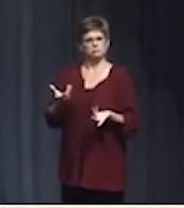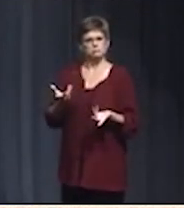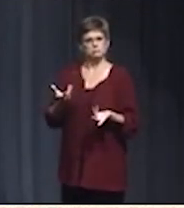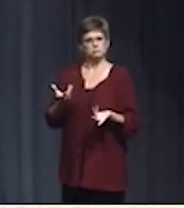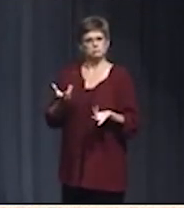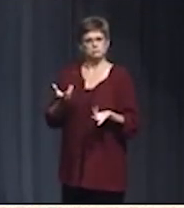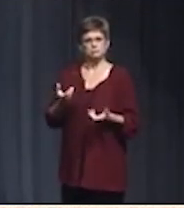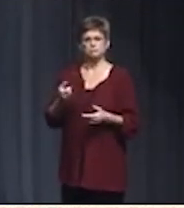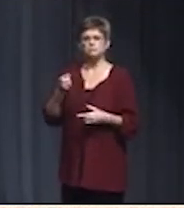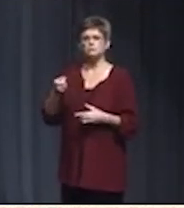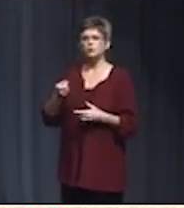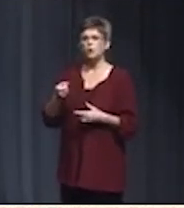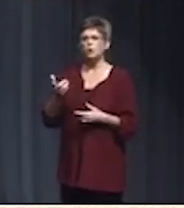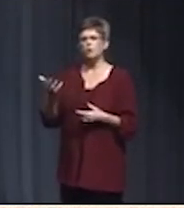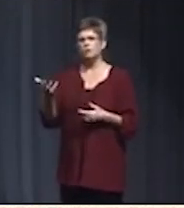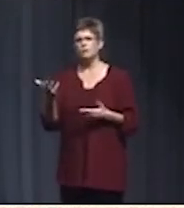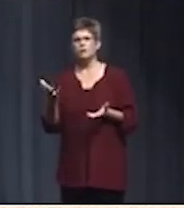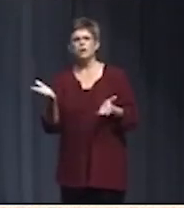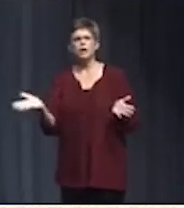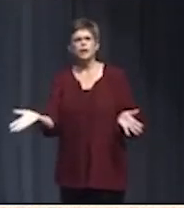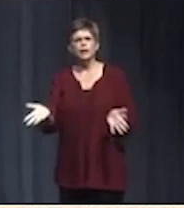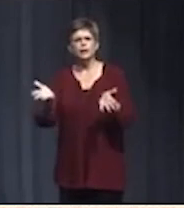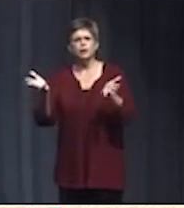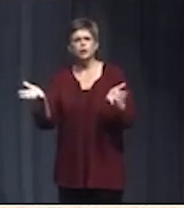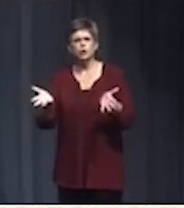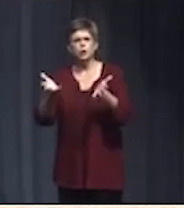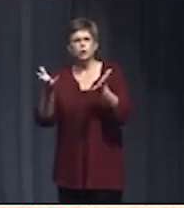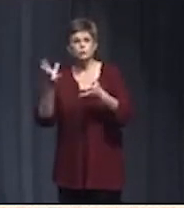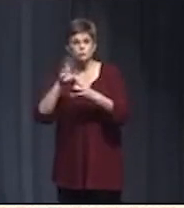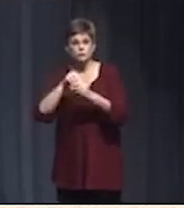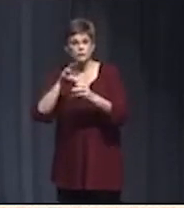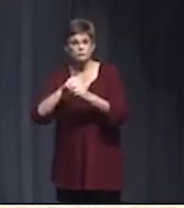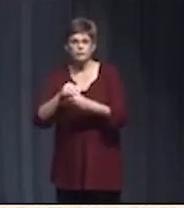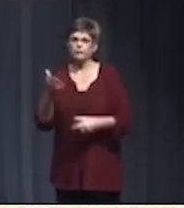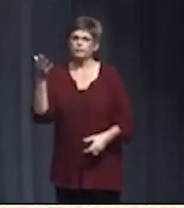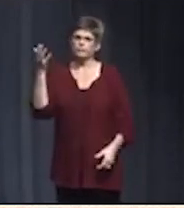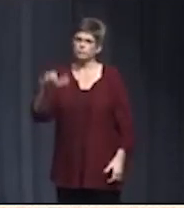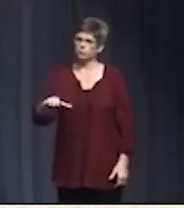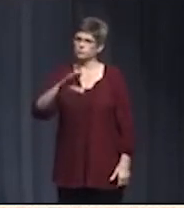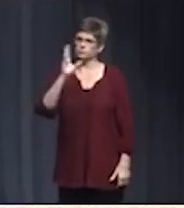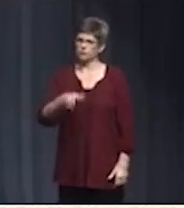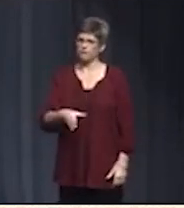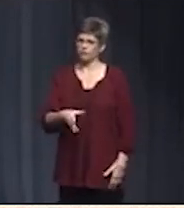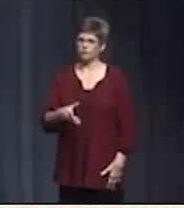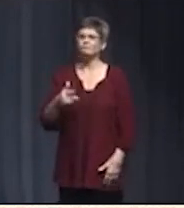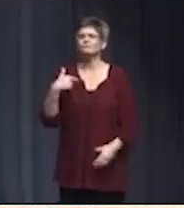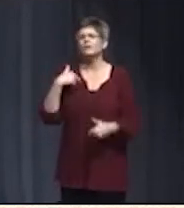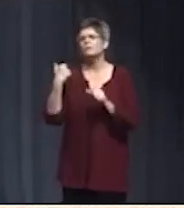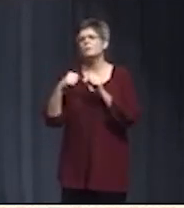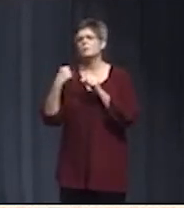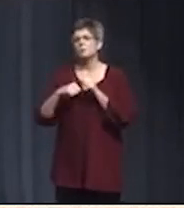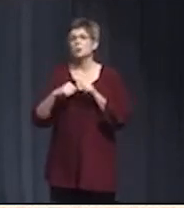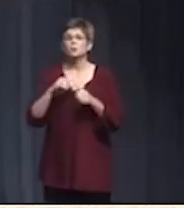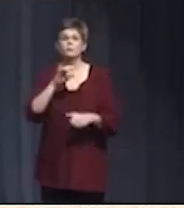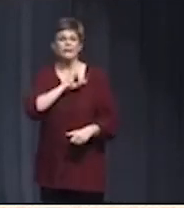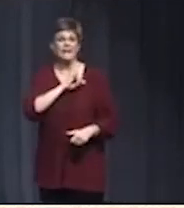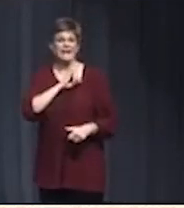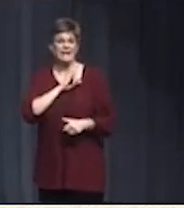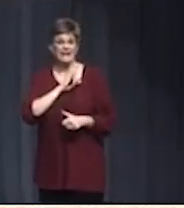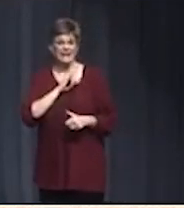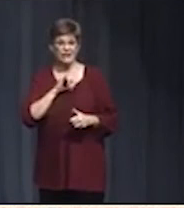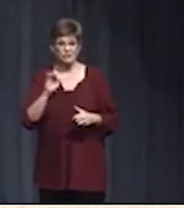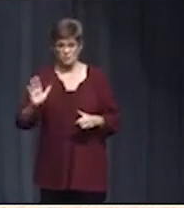Encourage the participation, but don't force. I'll never forget when Ian was little. He was